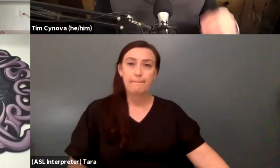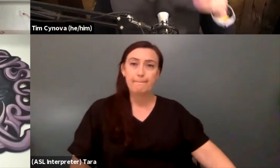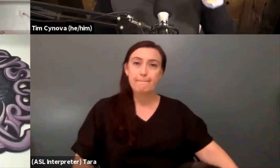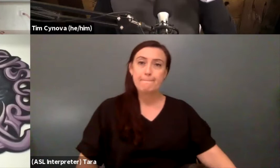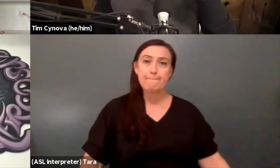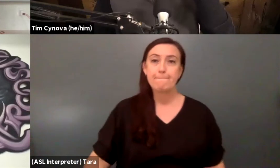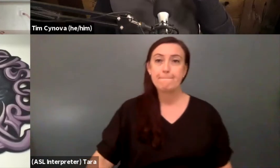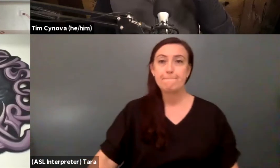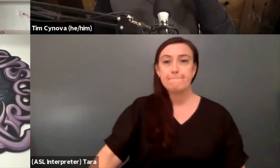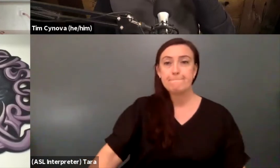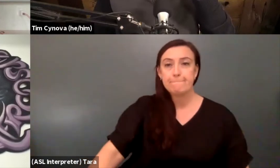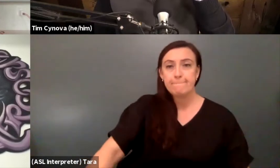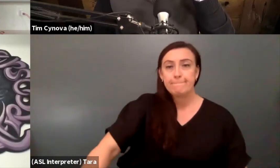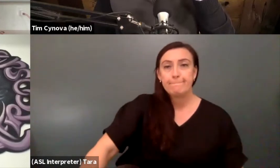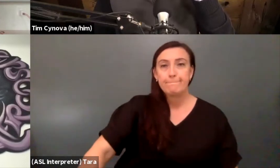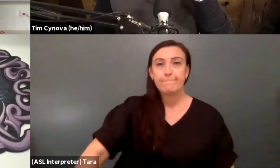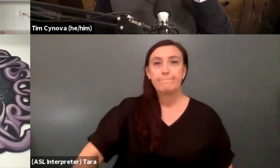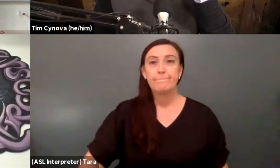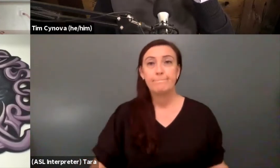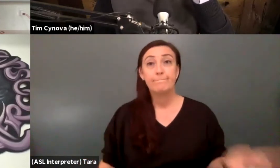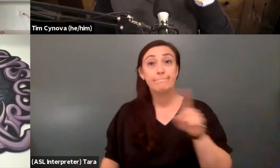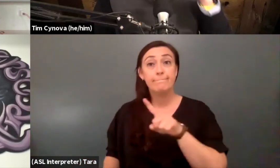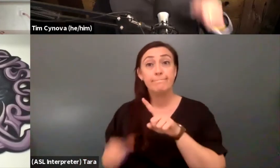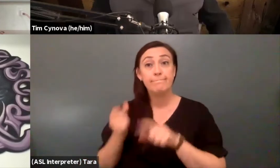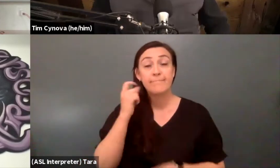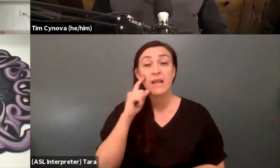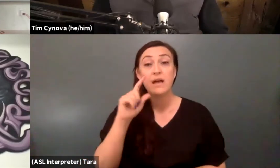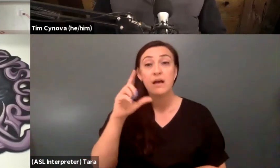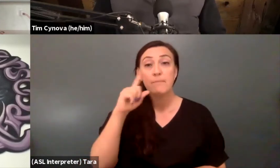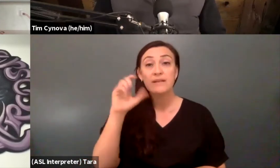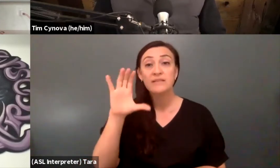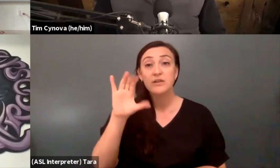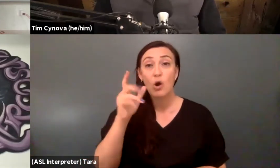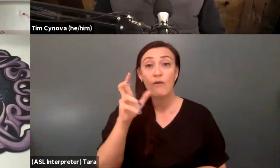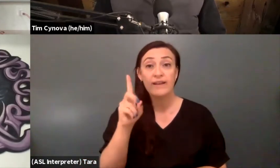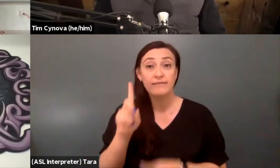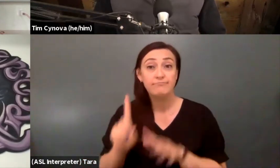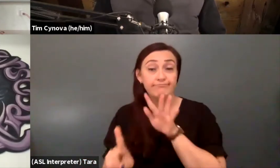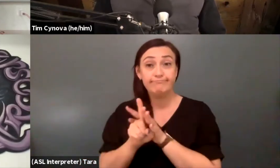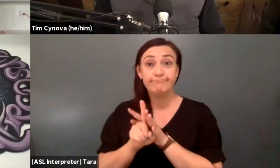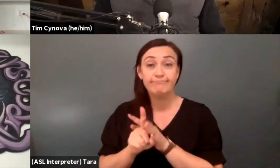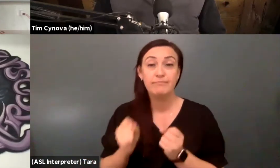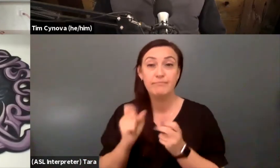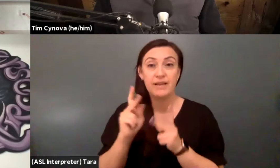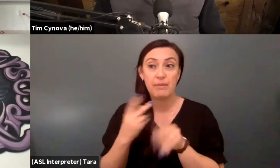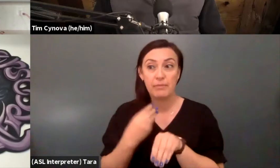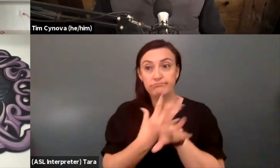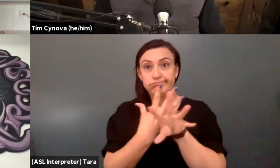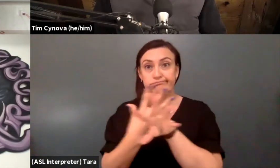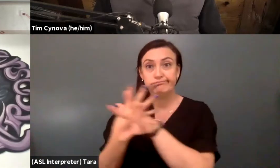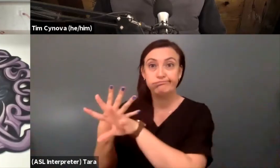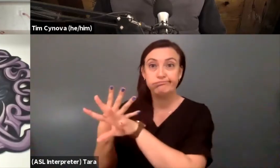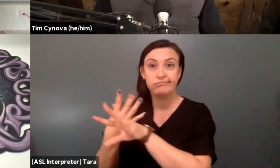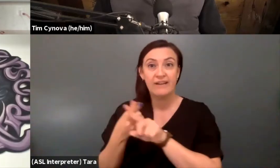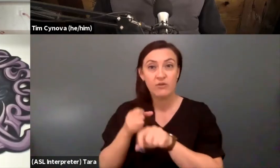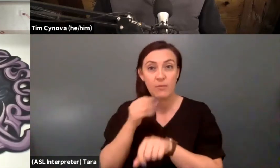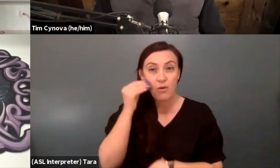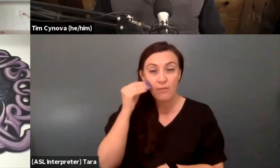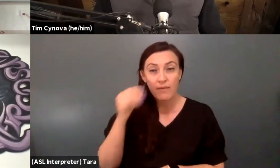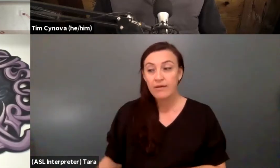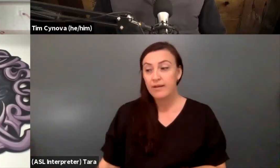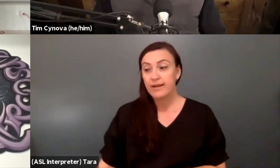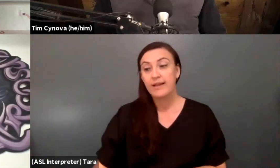With the arrival of COVID and a lot of organizations going remote, what's happened is a lot of organizations have created